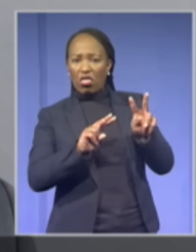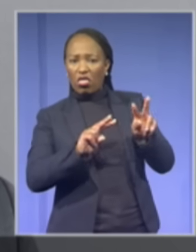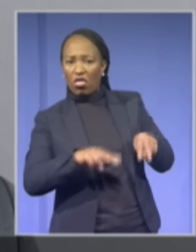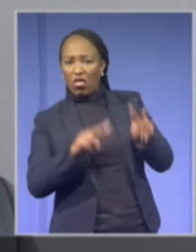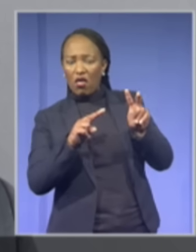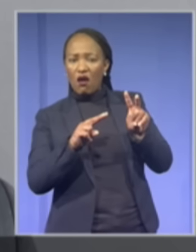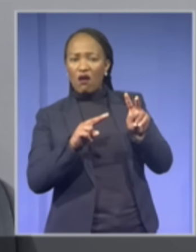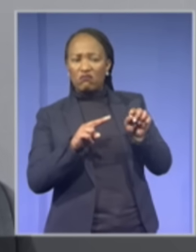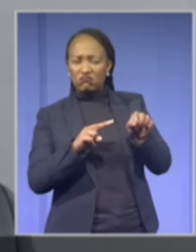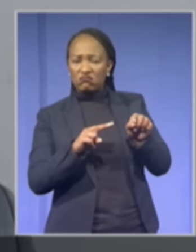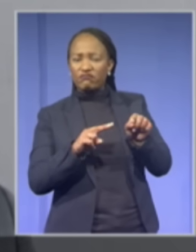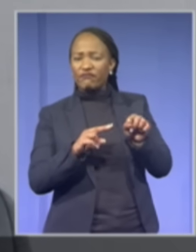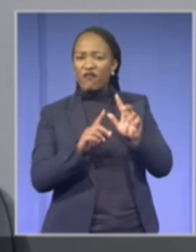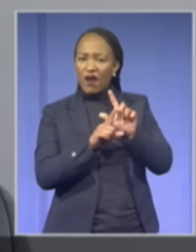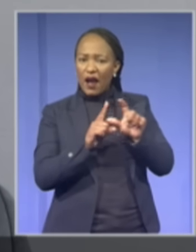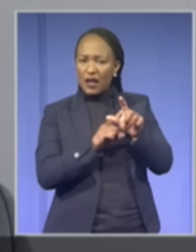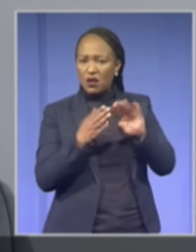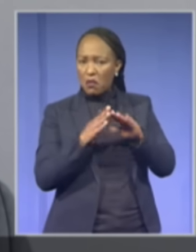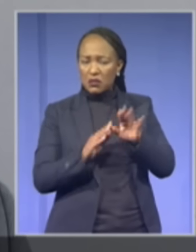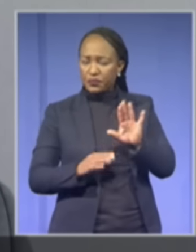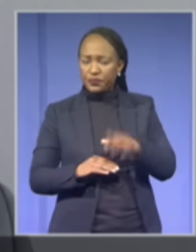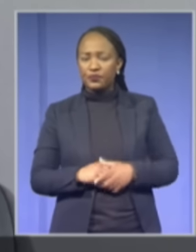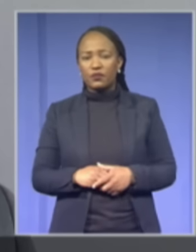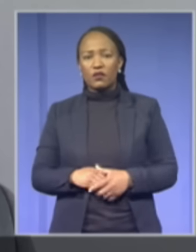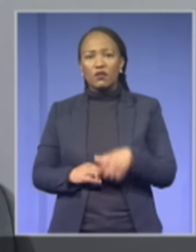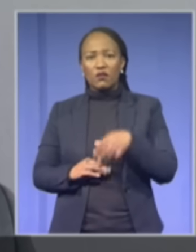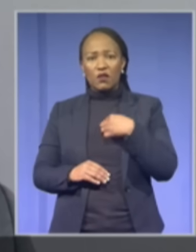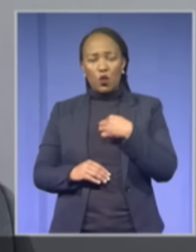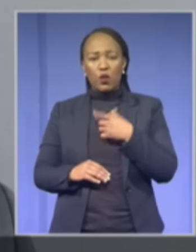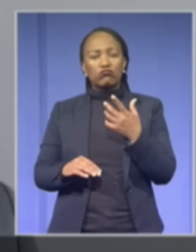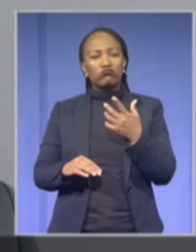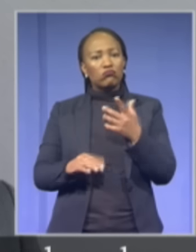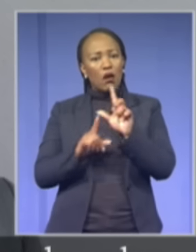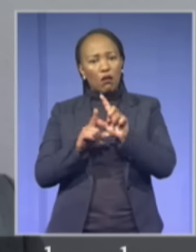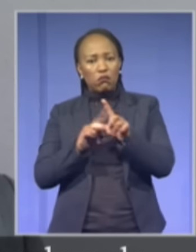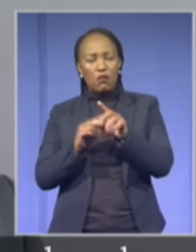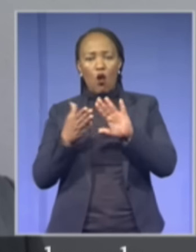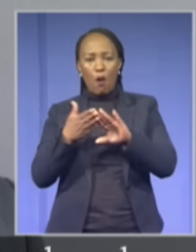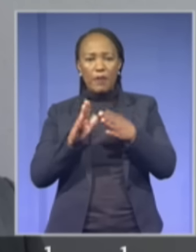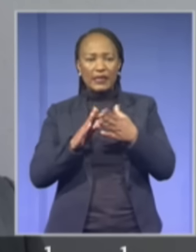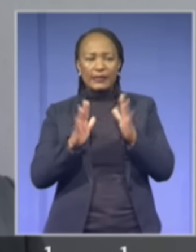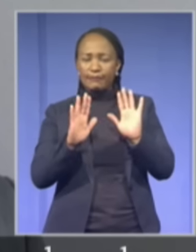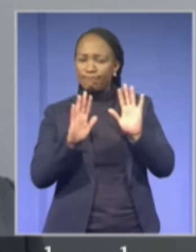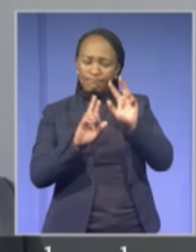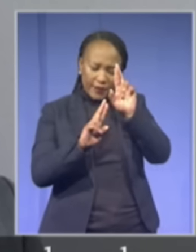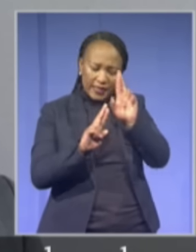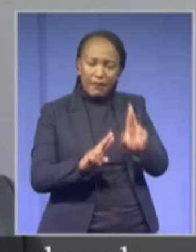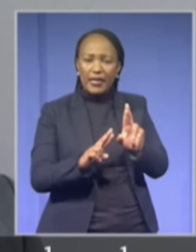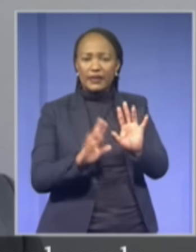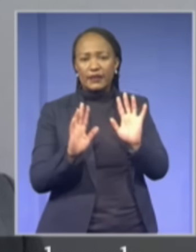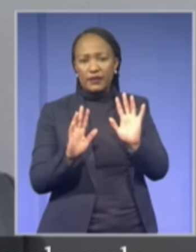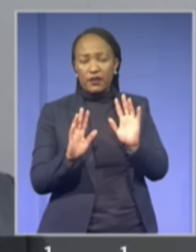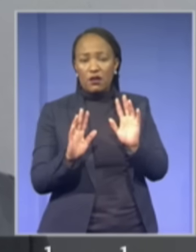builds relations with cultural communities on the basis of mutual recognition and respect. We therefore do not take steps that